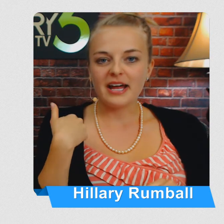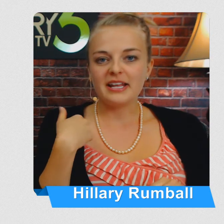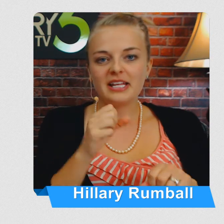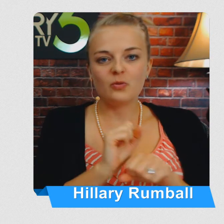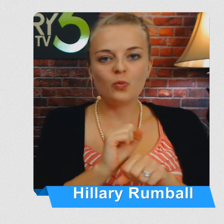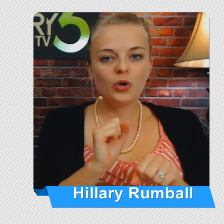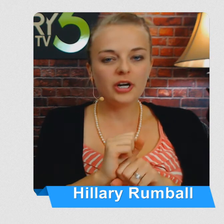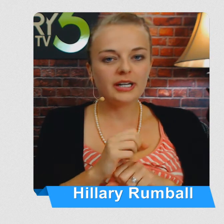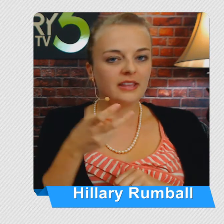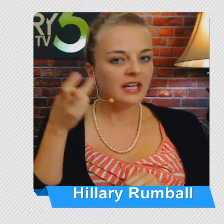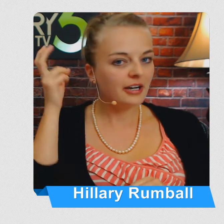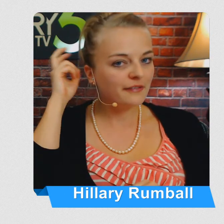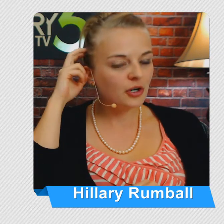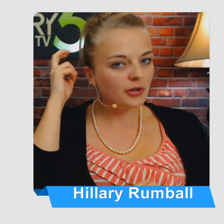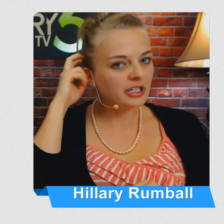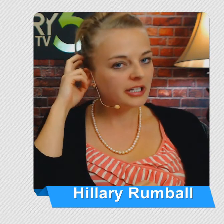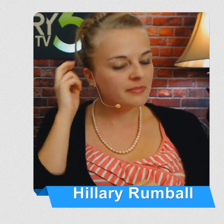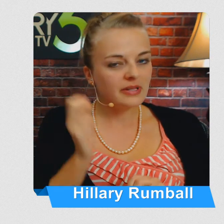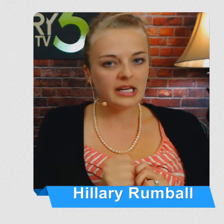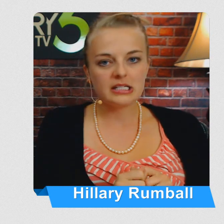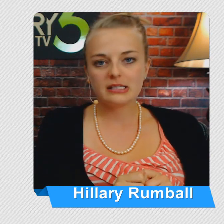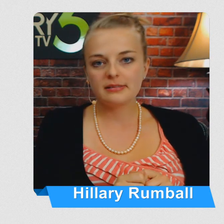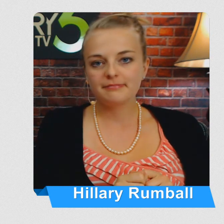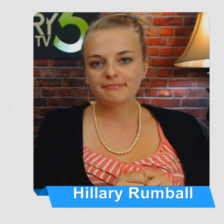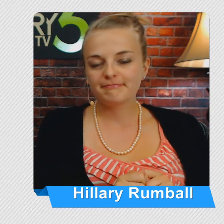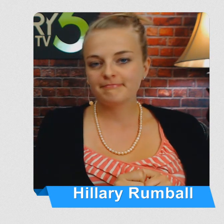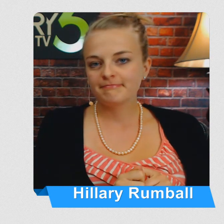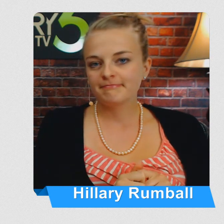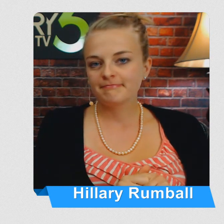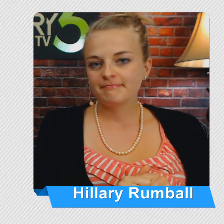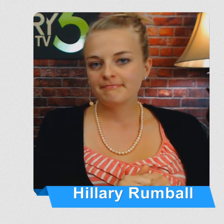you've had any work in the area of cochlear implants.